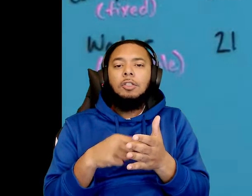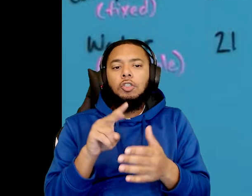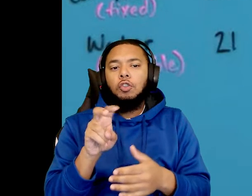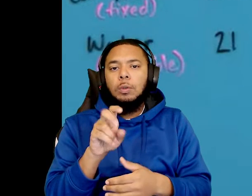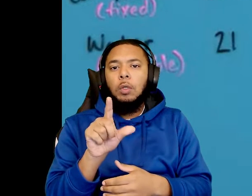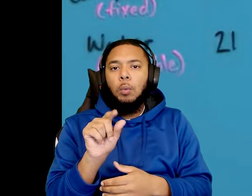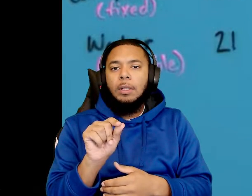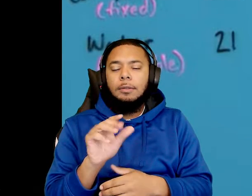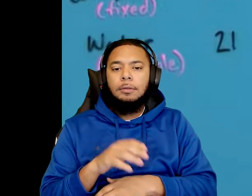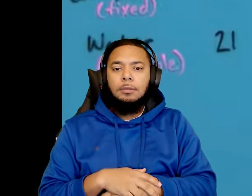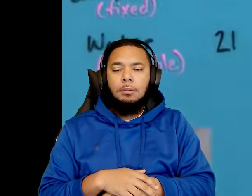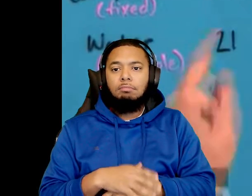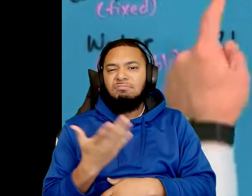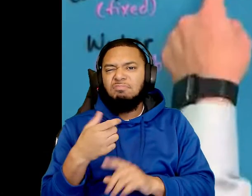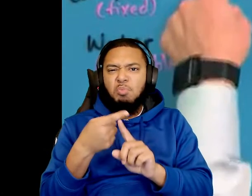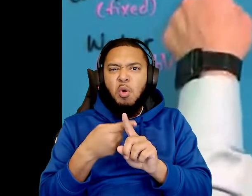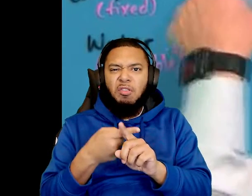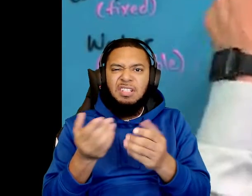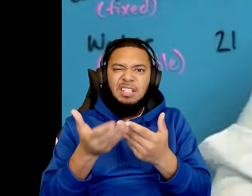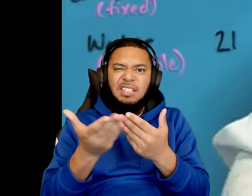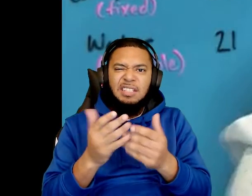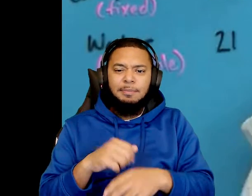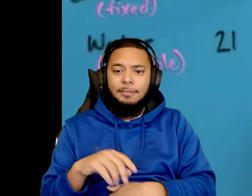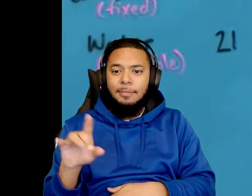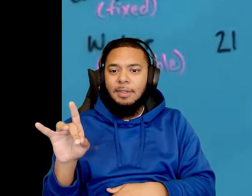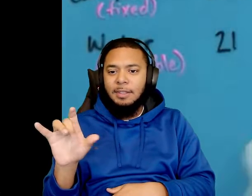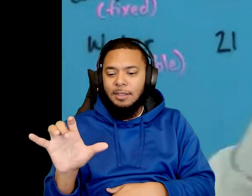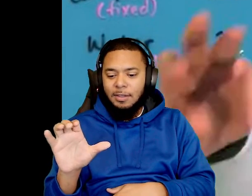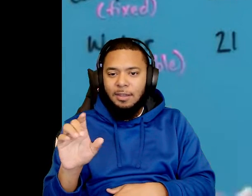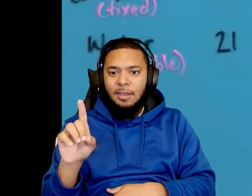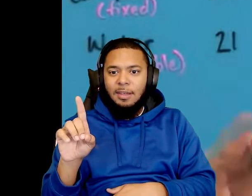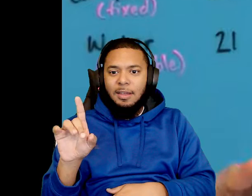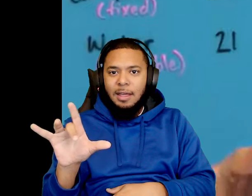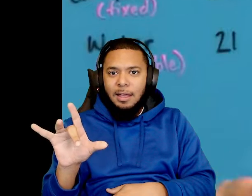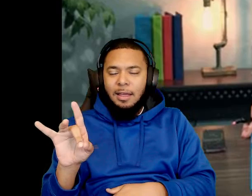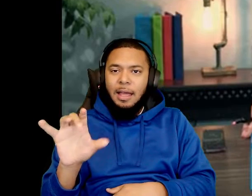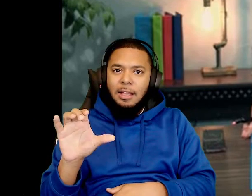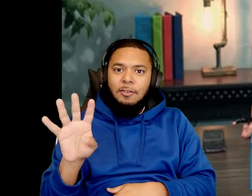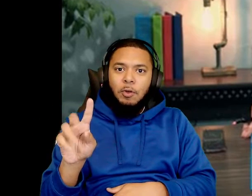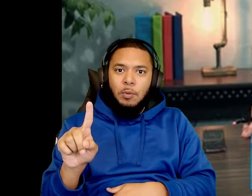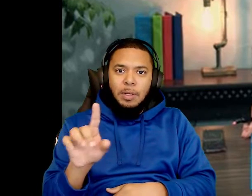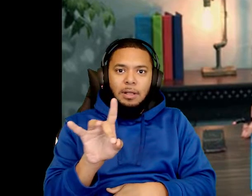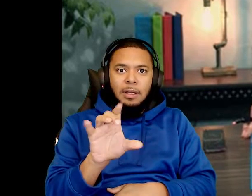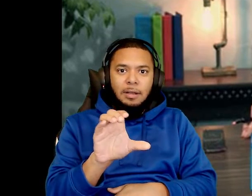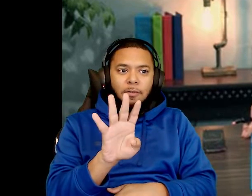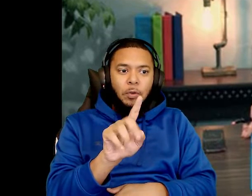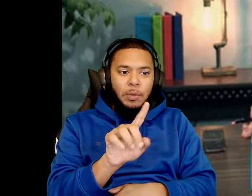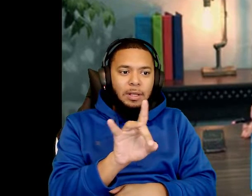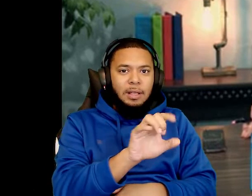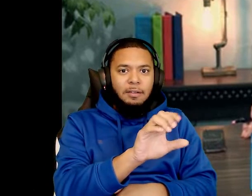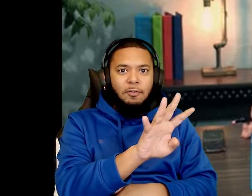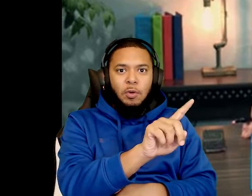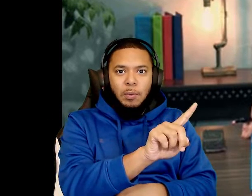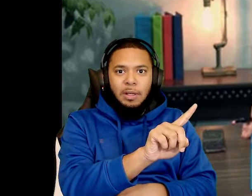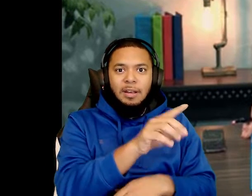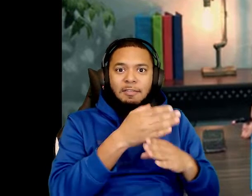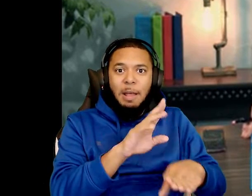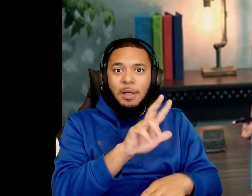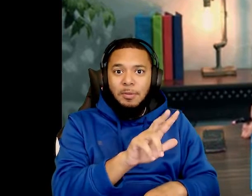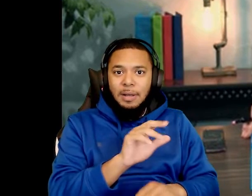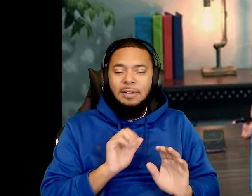Mortgage, well, that's really easy. 841, 841, 841 divided by 3. If you want to add those up and divide by